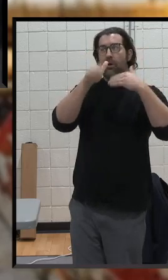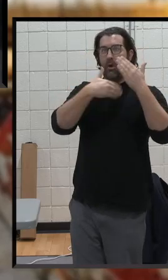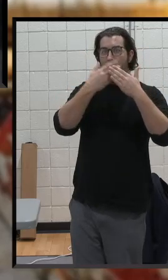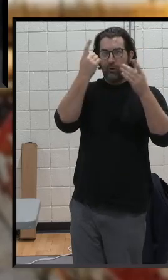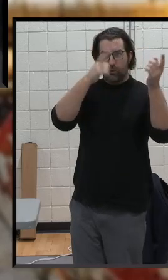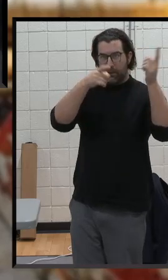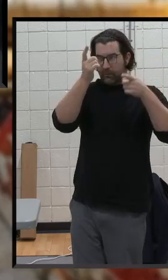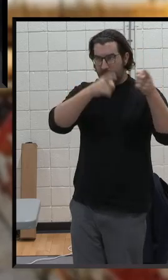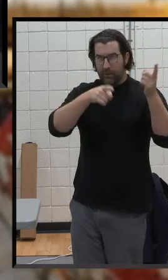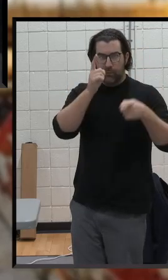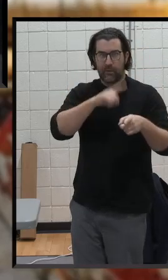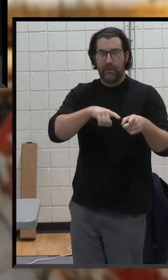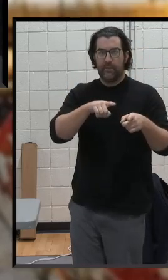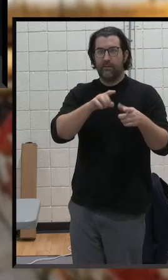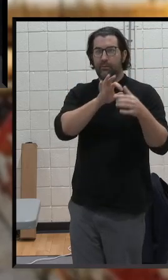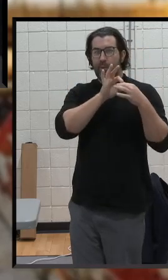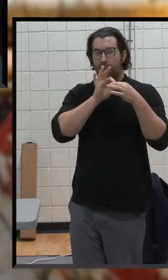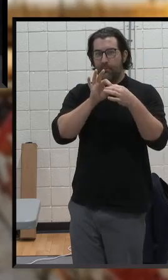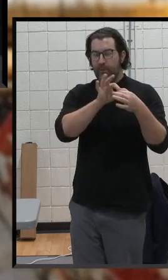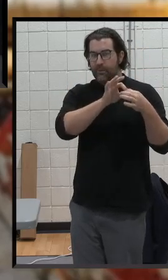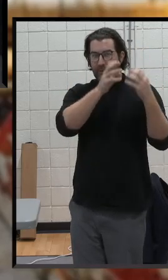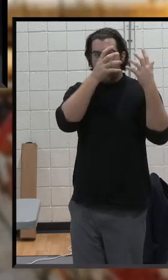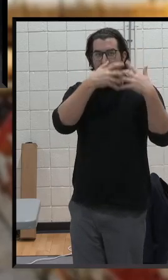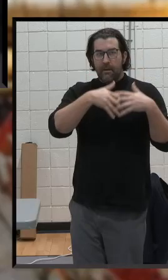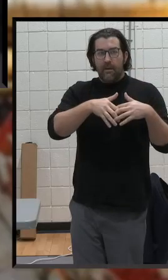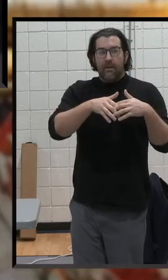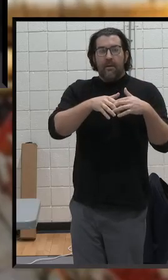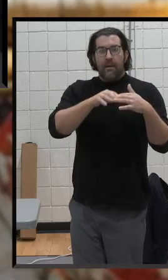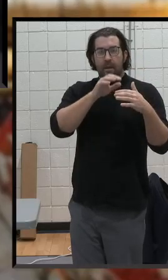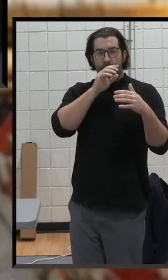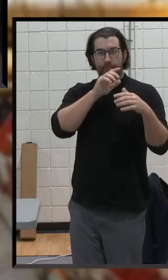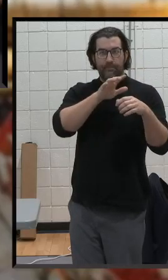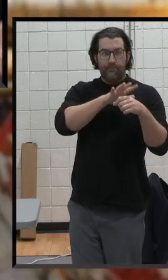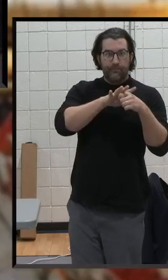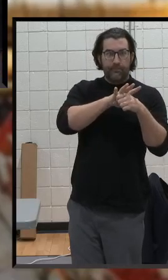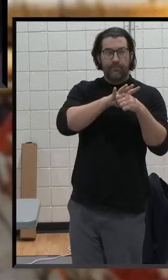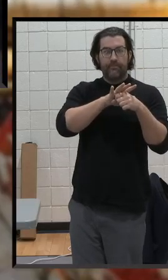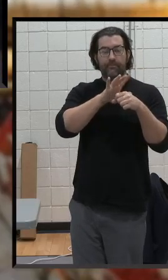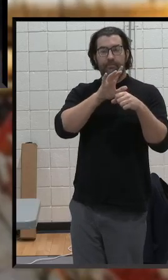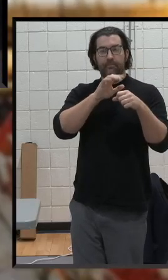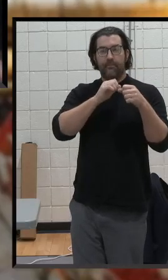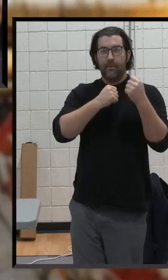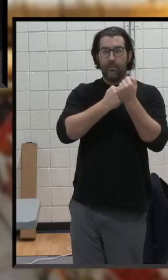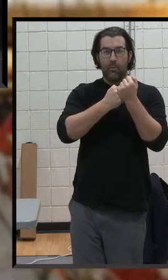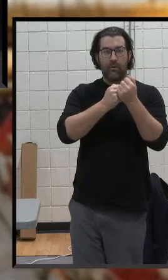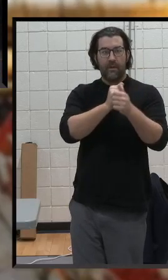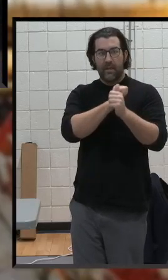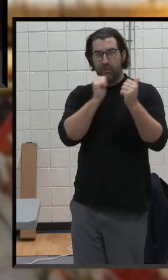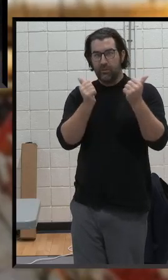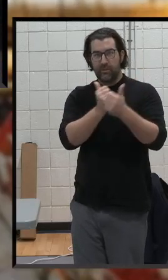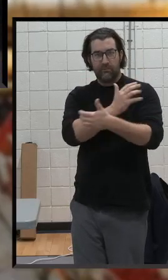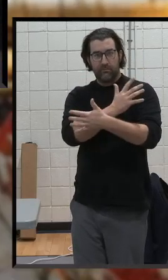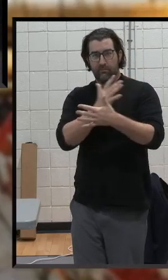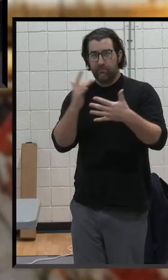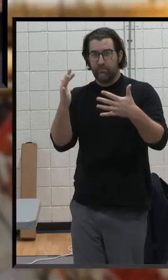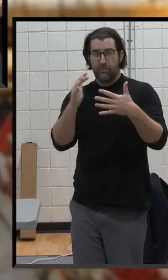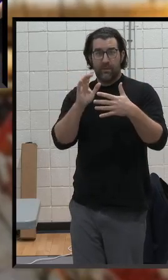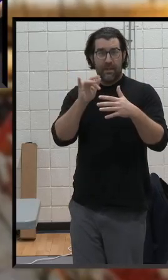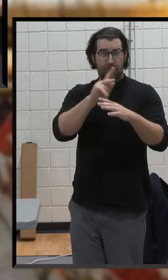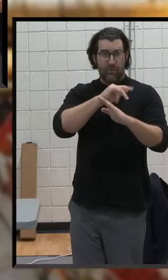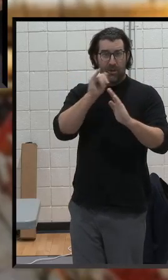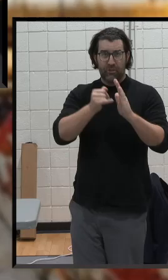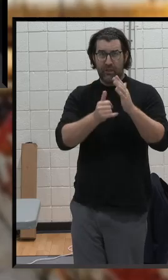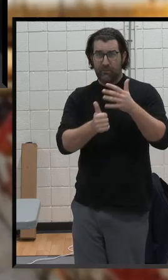regional, and national government, and support across agencies, and the project was pushed to the front of the